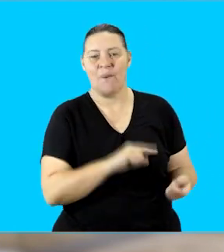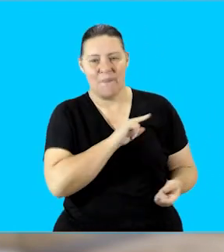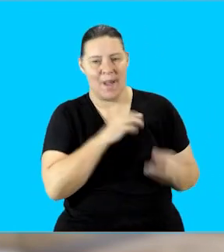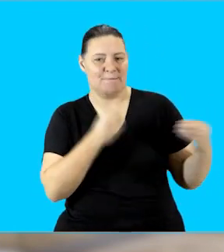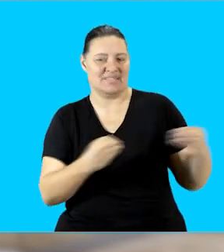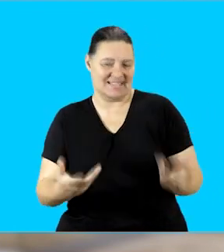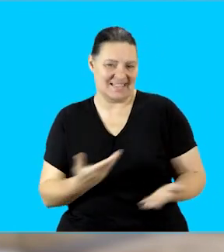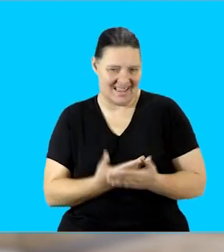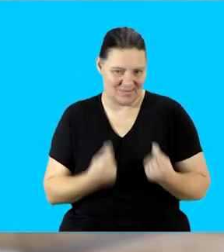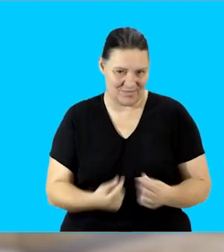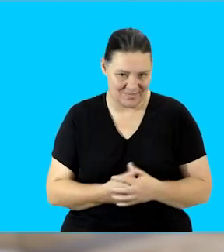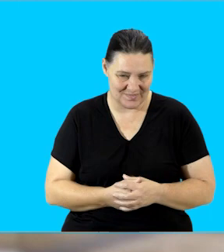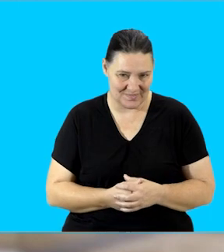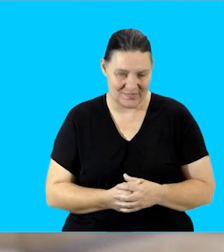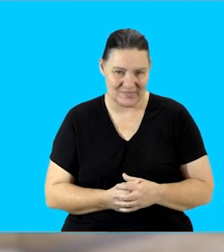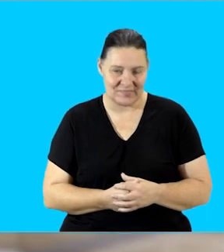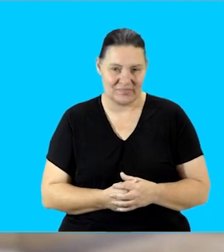prices as a business.